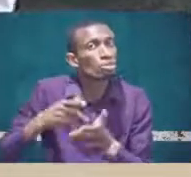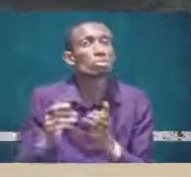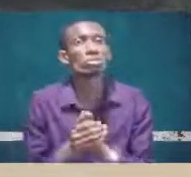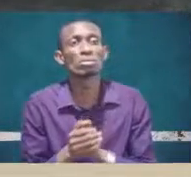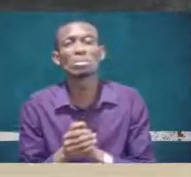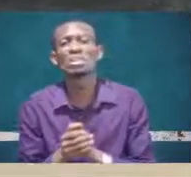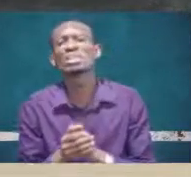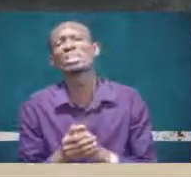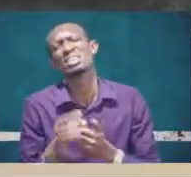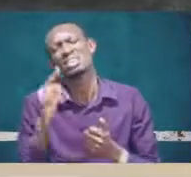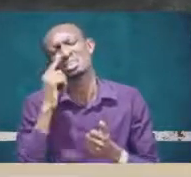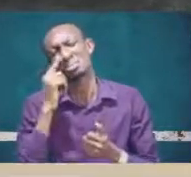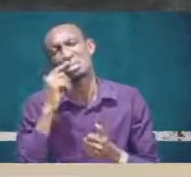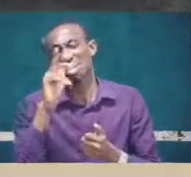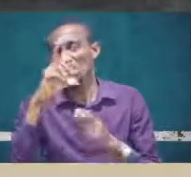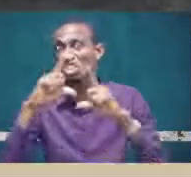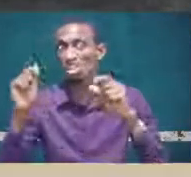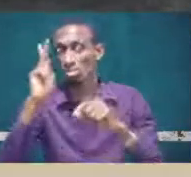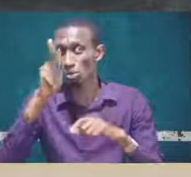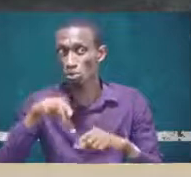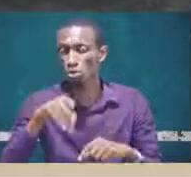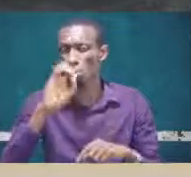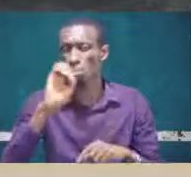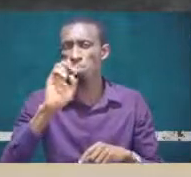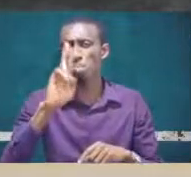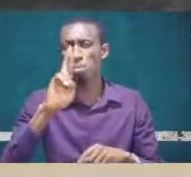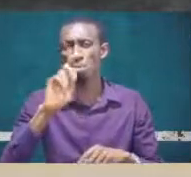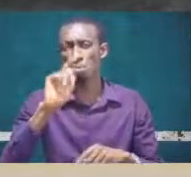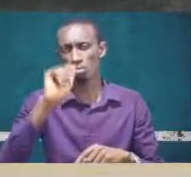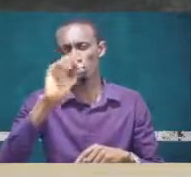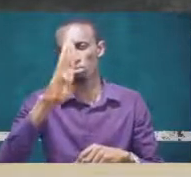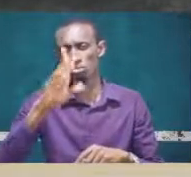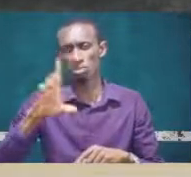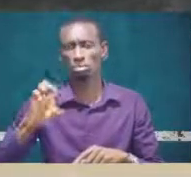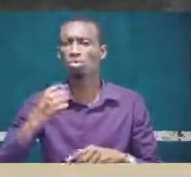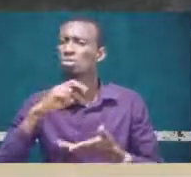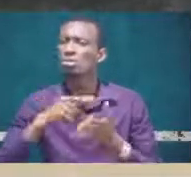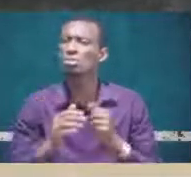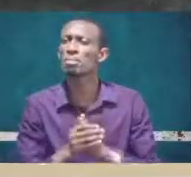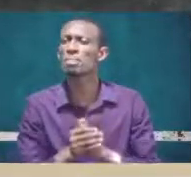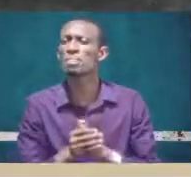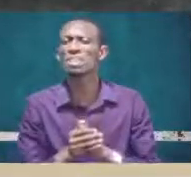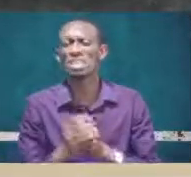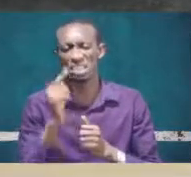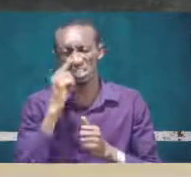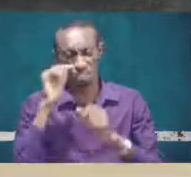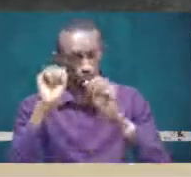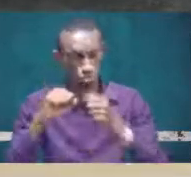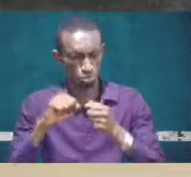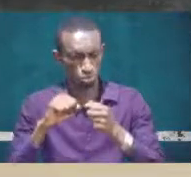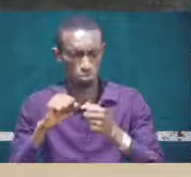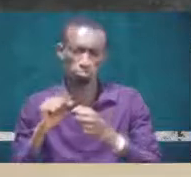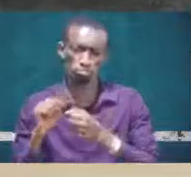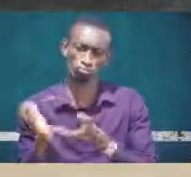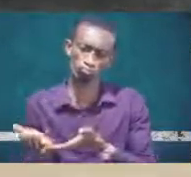something that is easy to carry, something that can easily be carried from one place to another. Something that